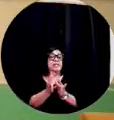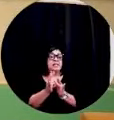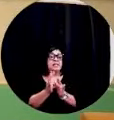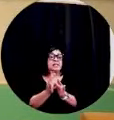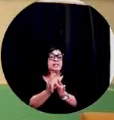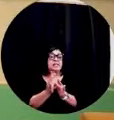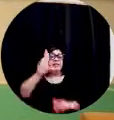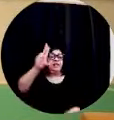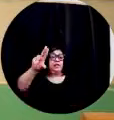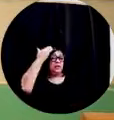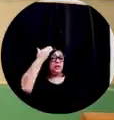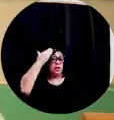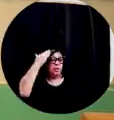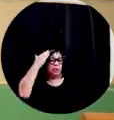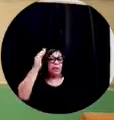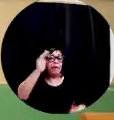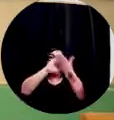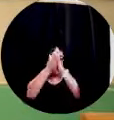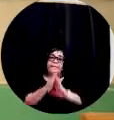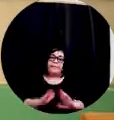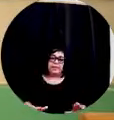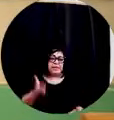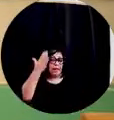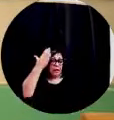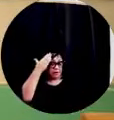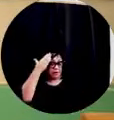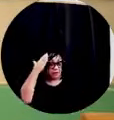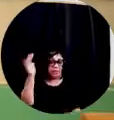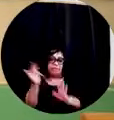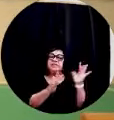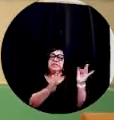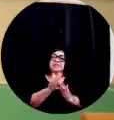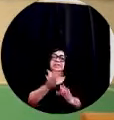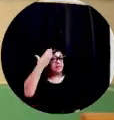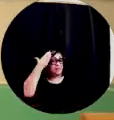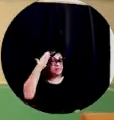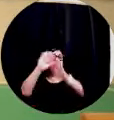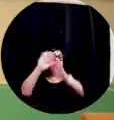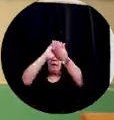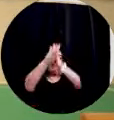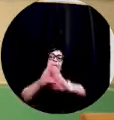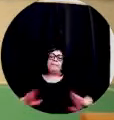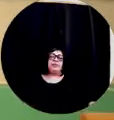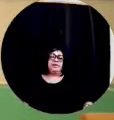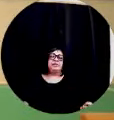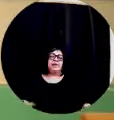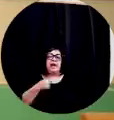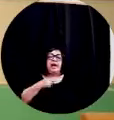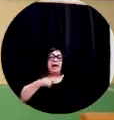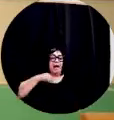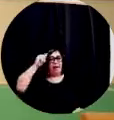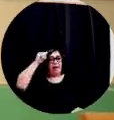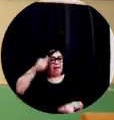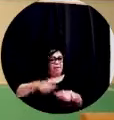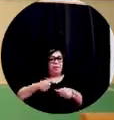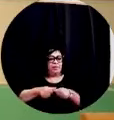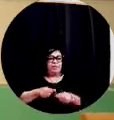no peace. Cheer up. I remember reading about the storm on the Sea of